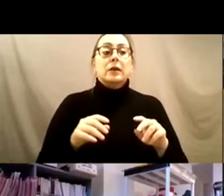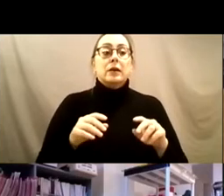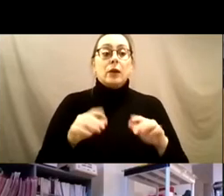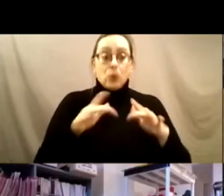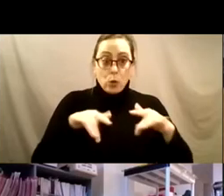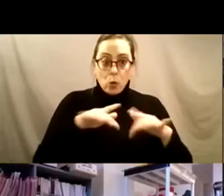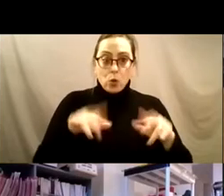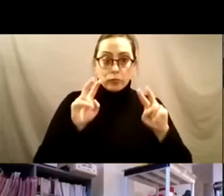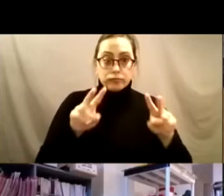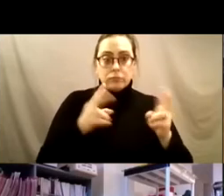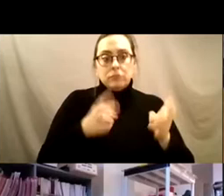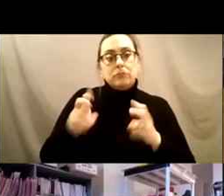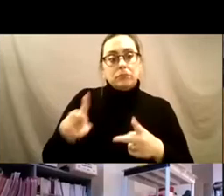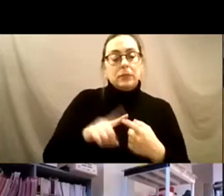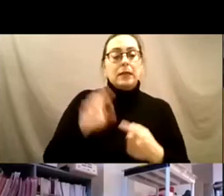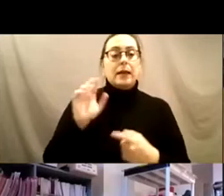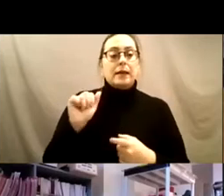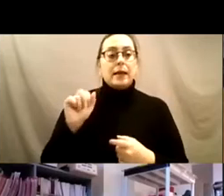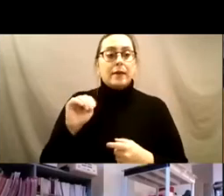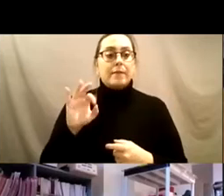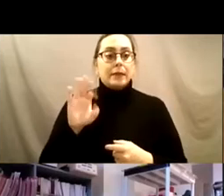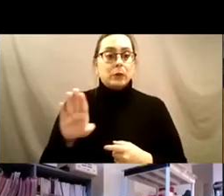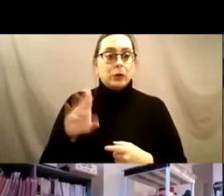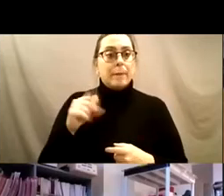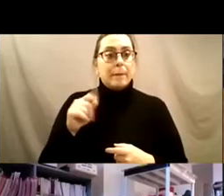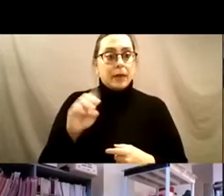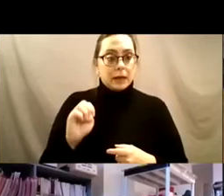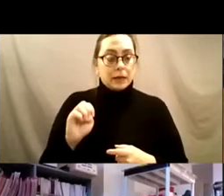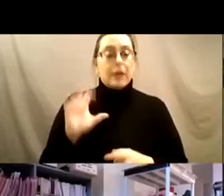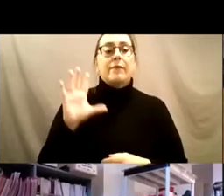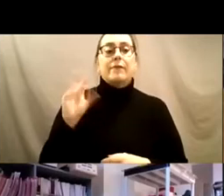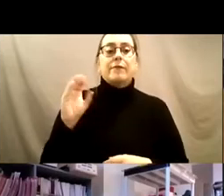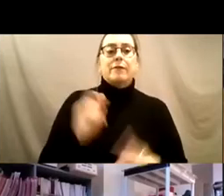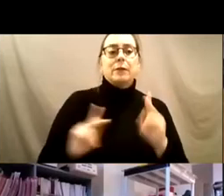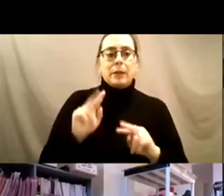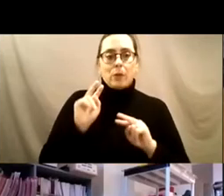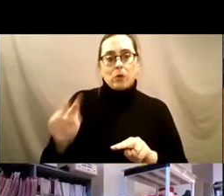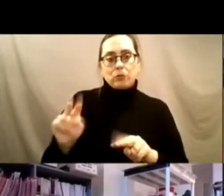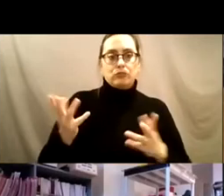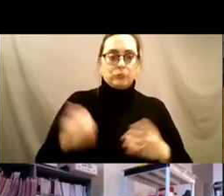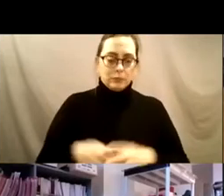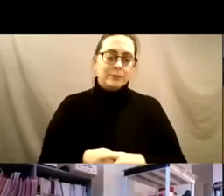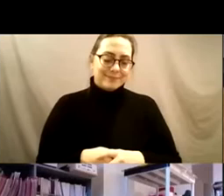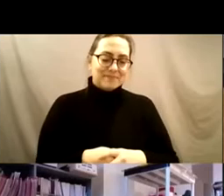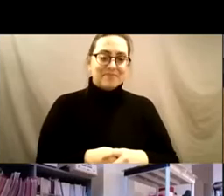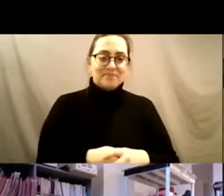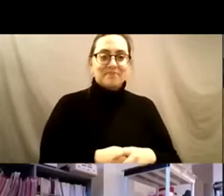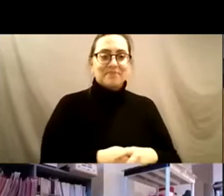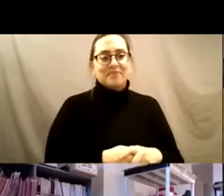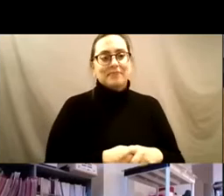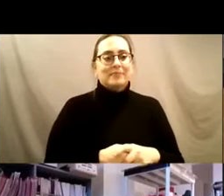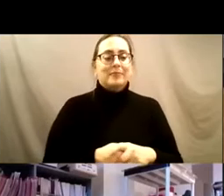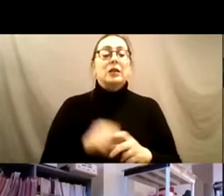was posted on A&M's Facebook page, and we reached 50 people with that post, which is great. In